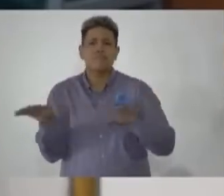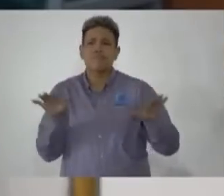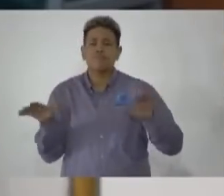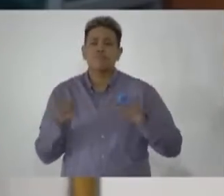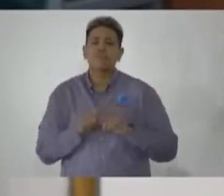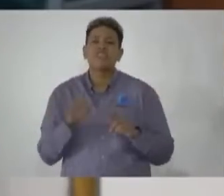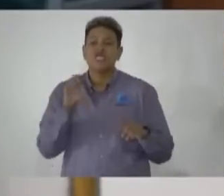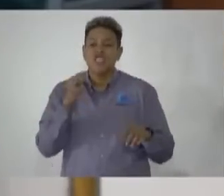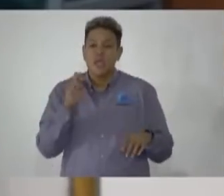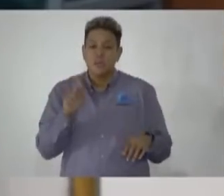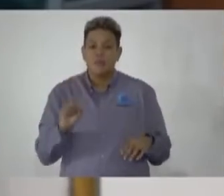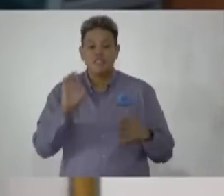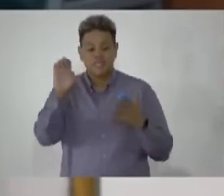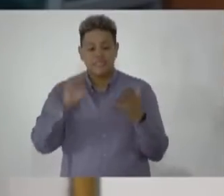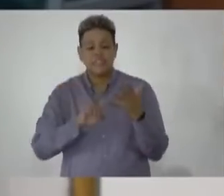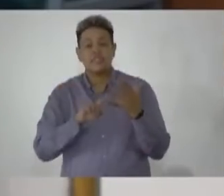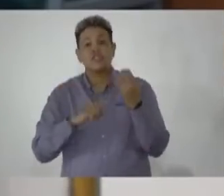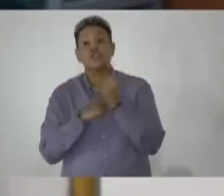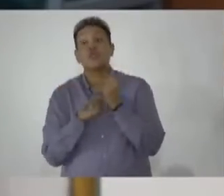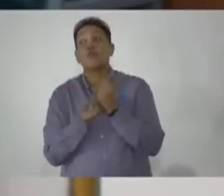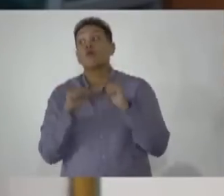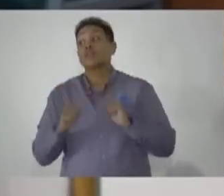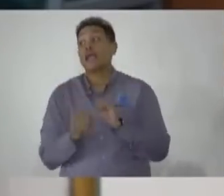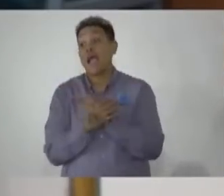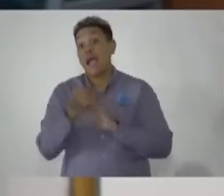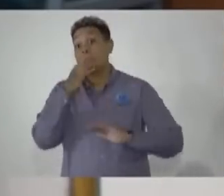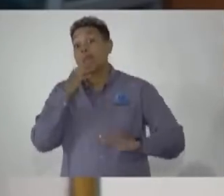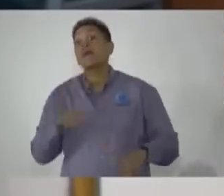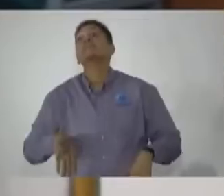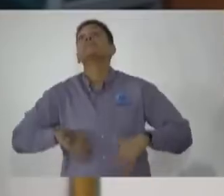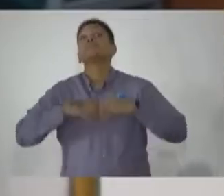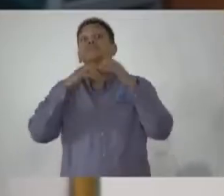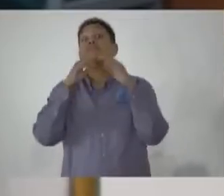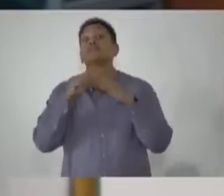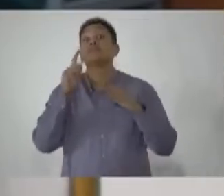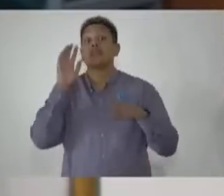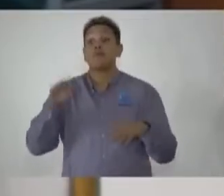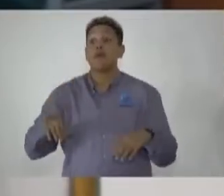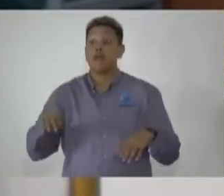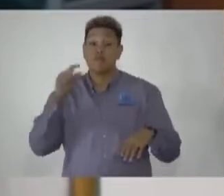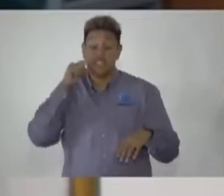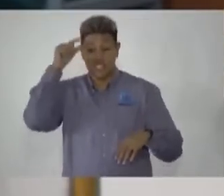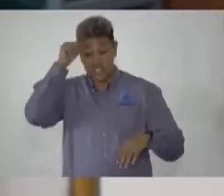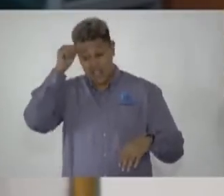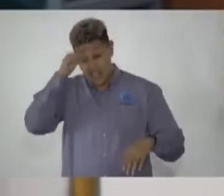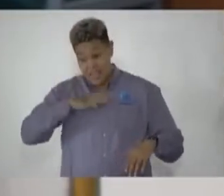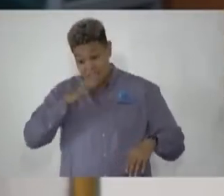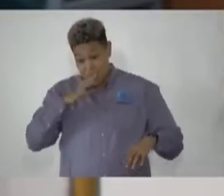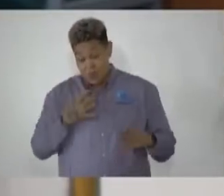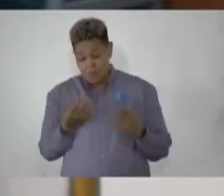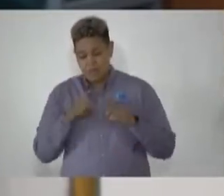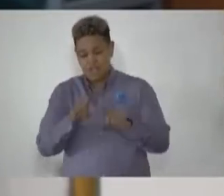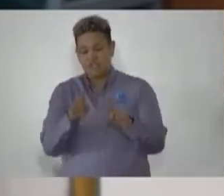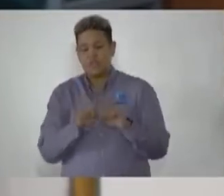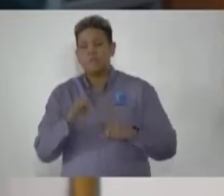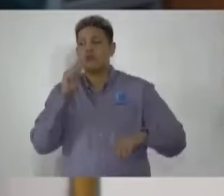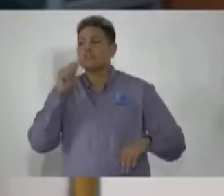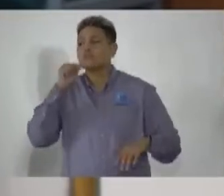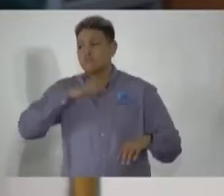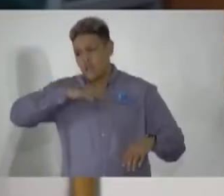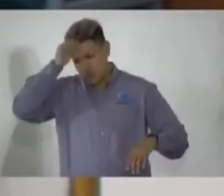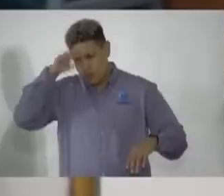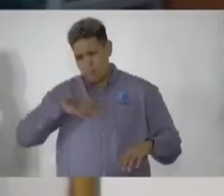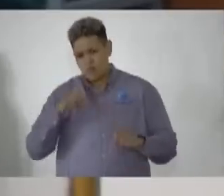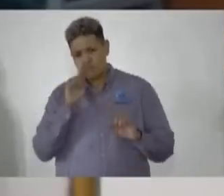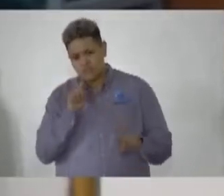E. Supporting capacity building across the Parliament in gender mainstreaming and gender responsive budgeting